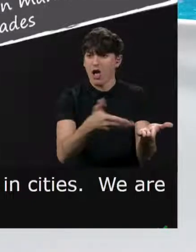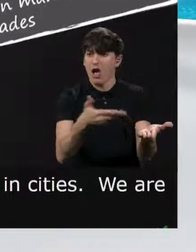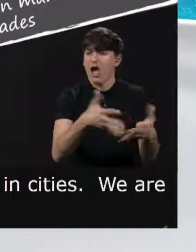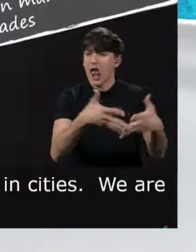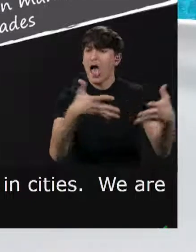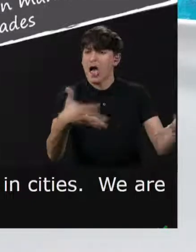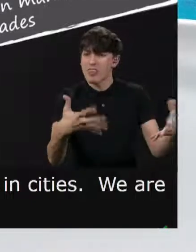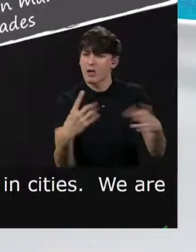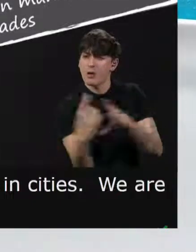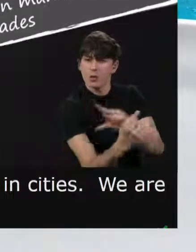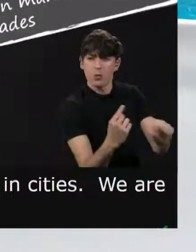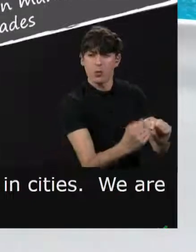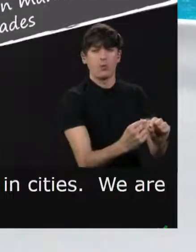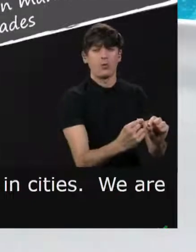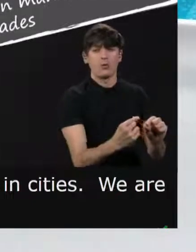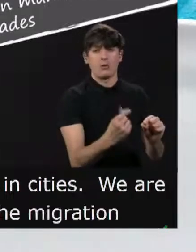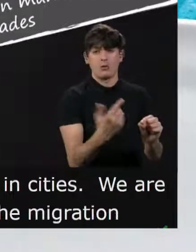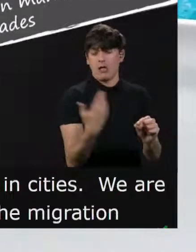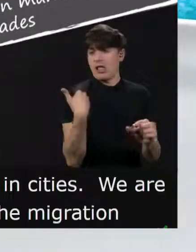people from small